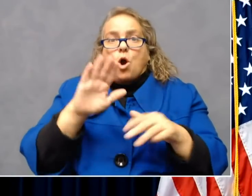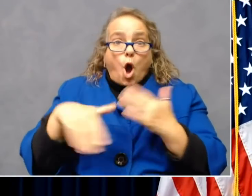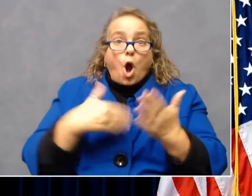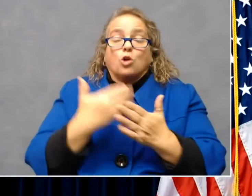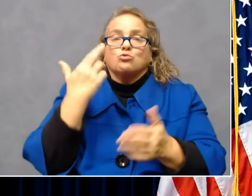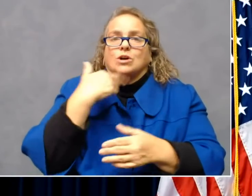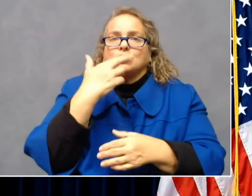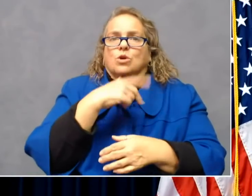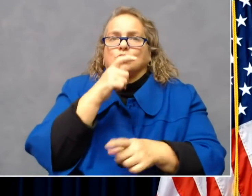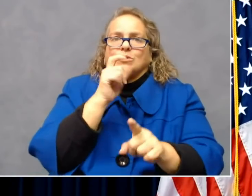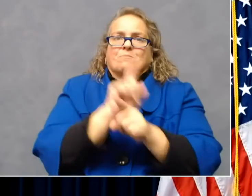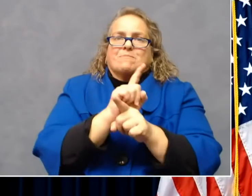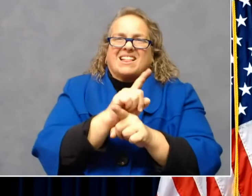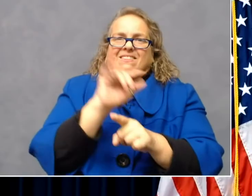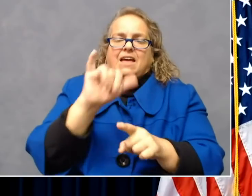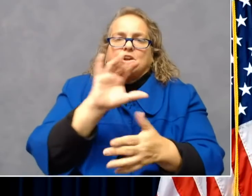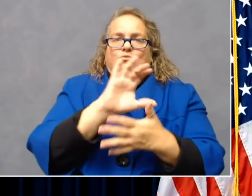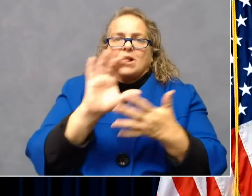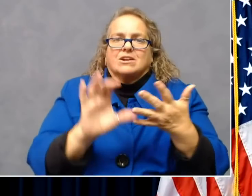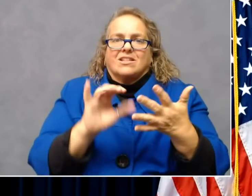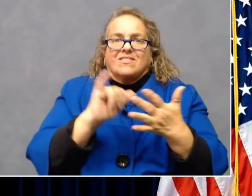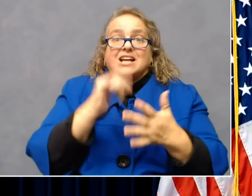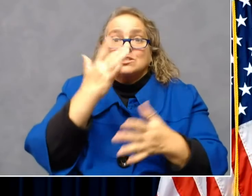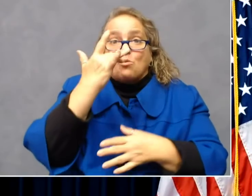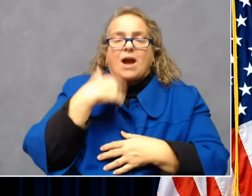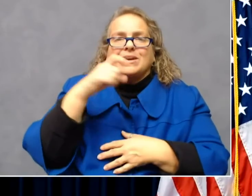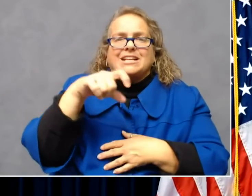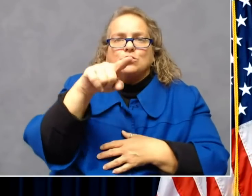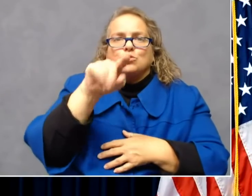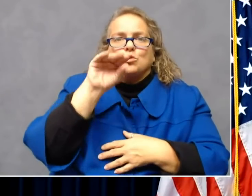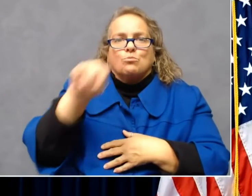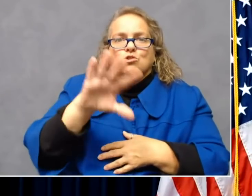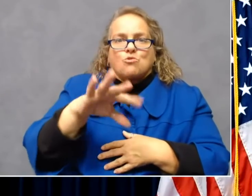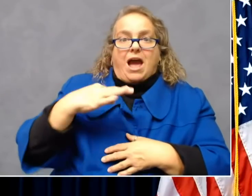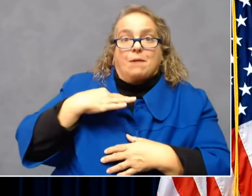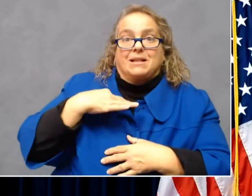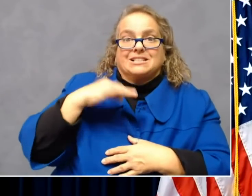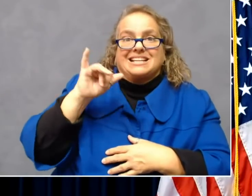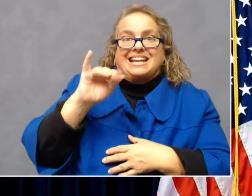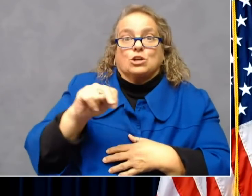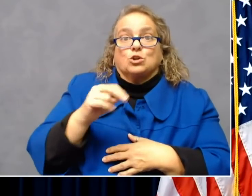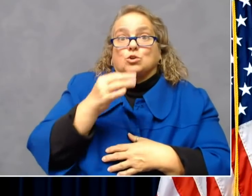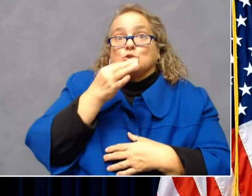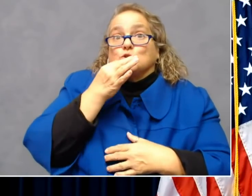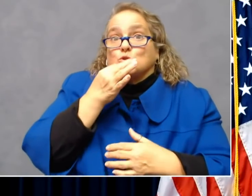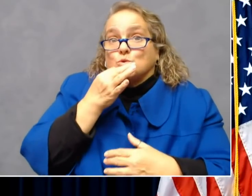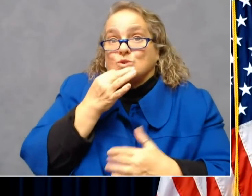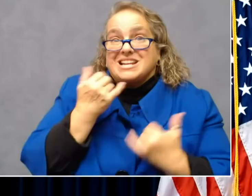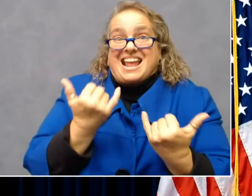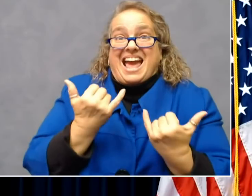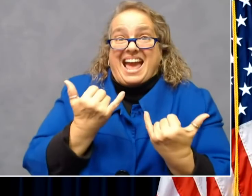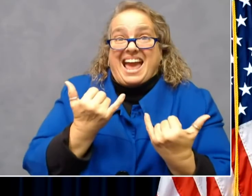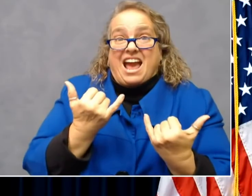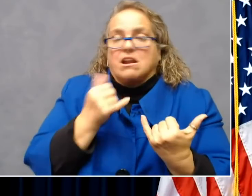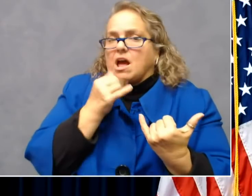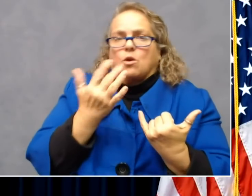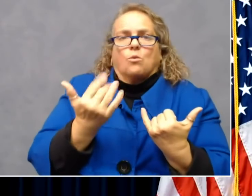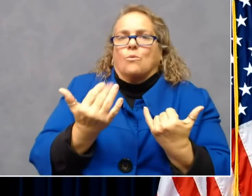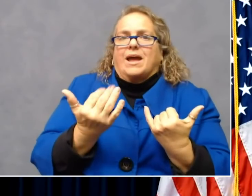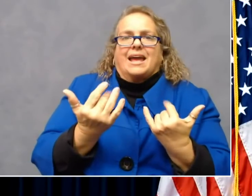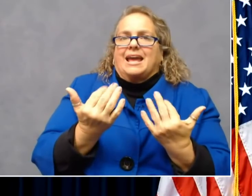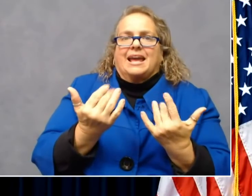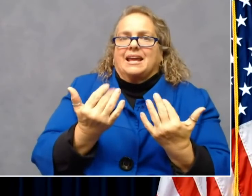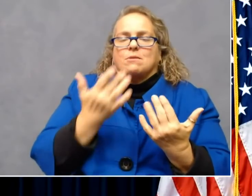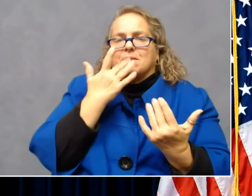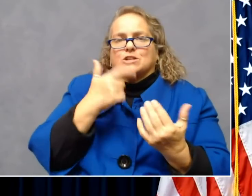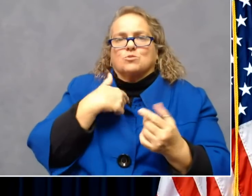that we need people to put their applications in sooner rather than later, because again, we have to allocate all the CARES Act money by the end of the